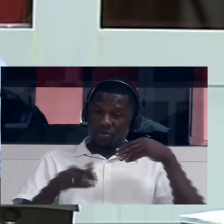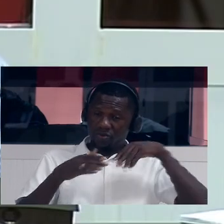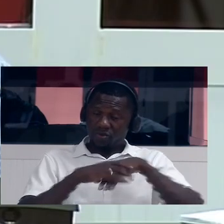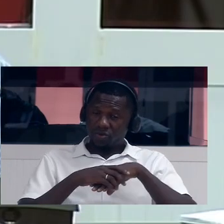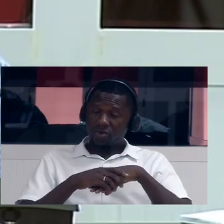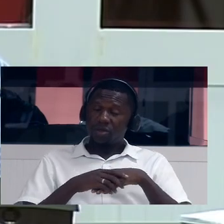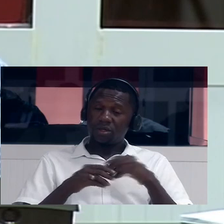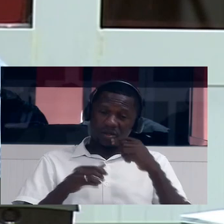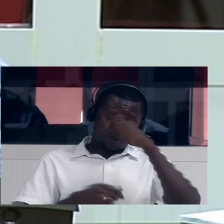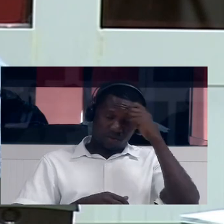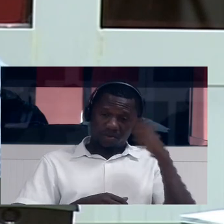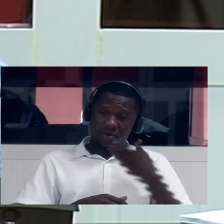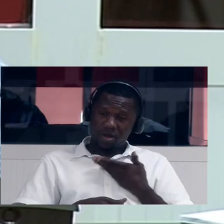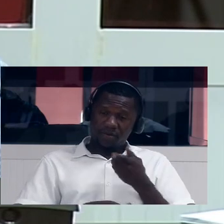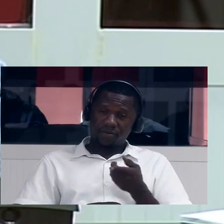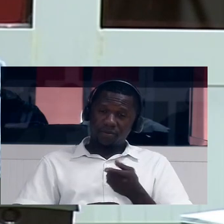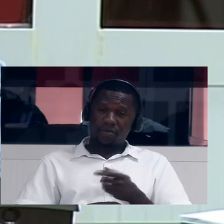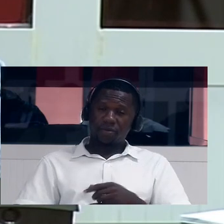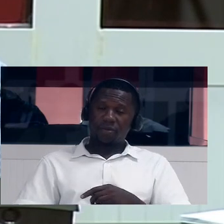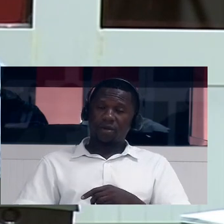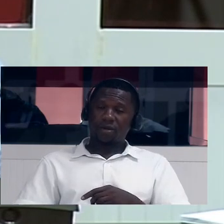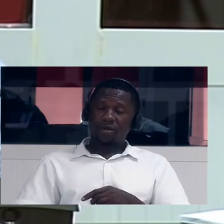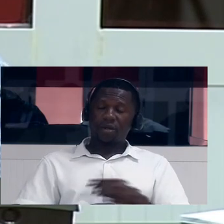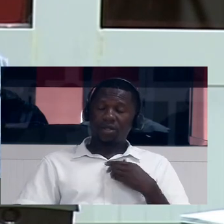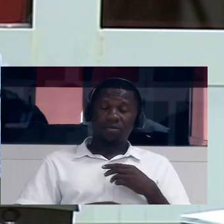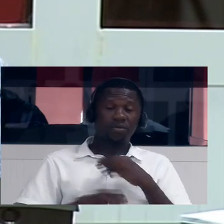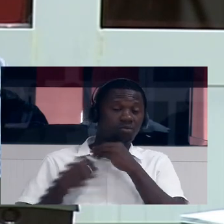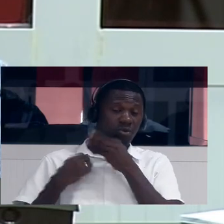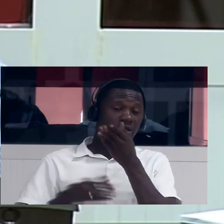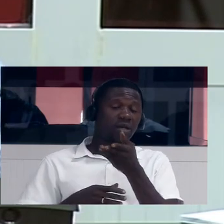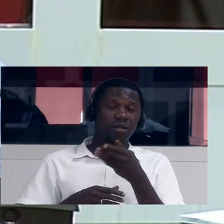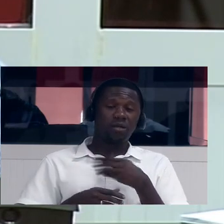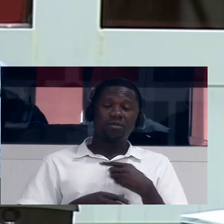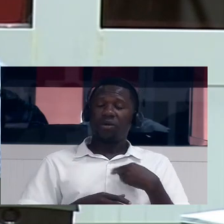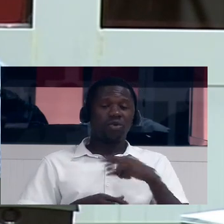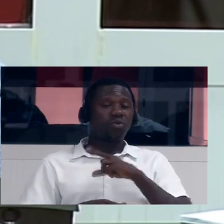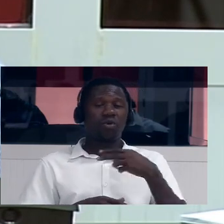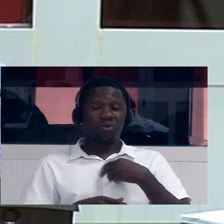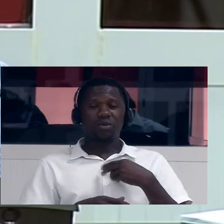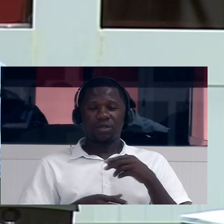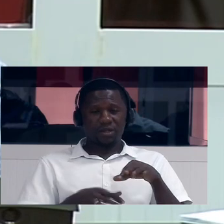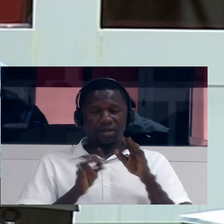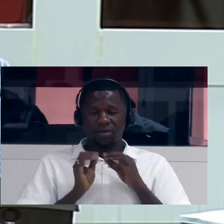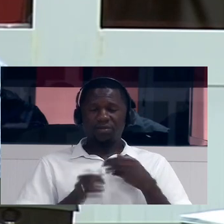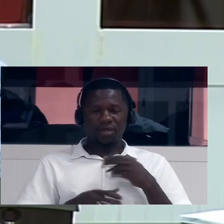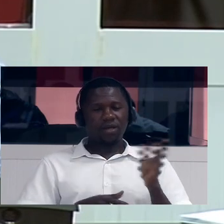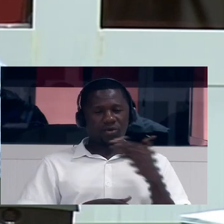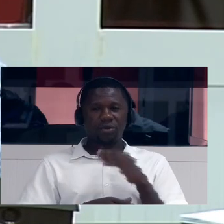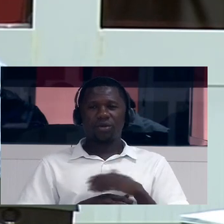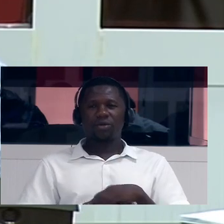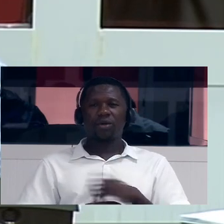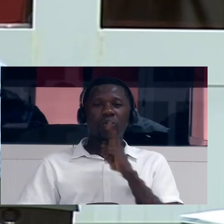my predecessor was in his office, and he would call me nearly every day. You don't want to take over. I said, I'm coming, I'm handing over, you know.